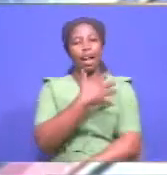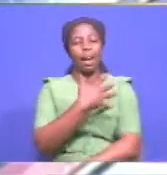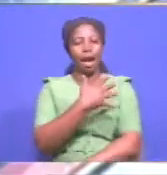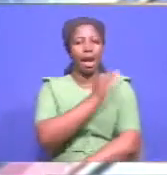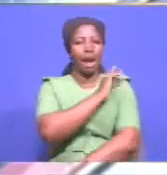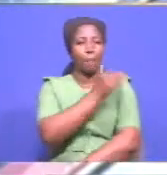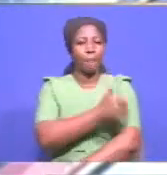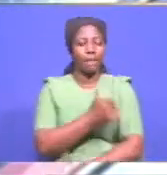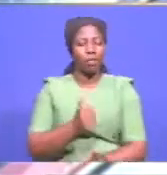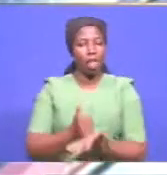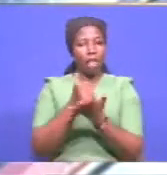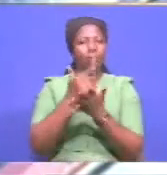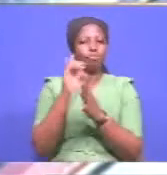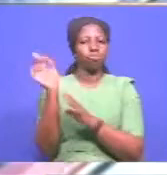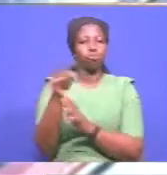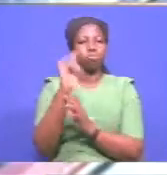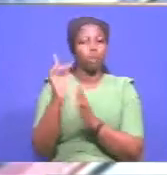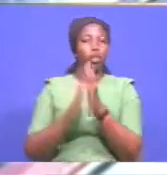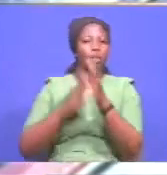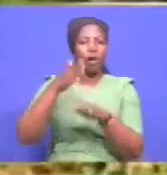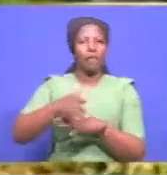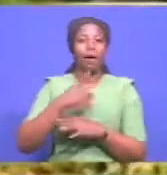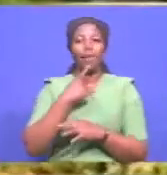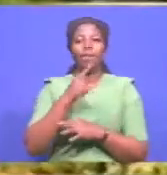irrigate more than 150 farms.